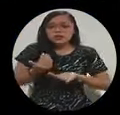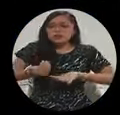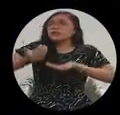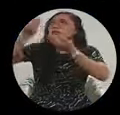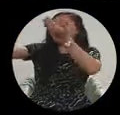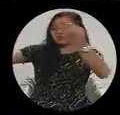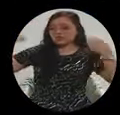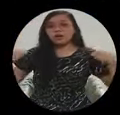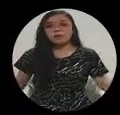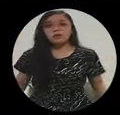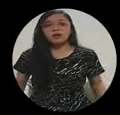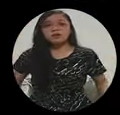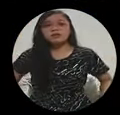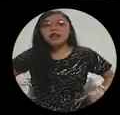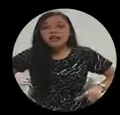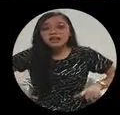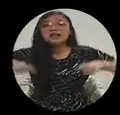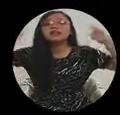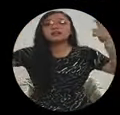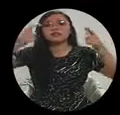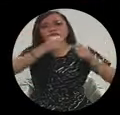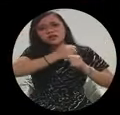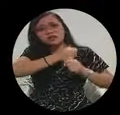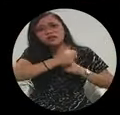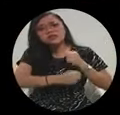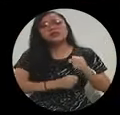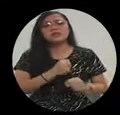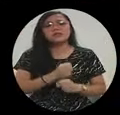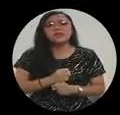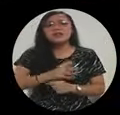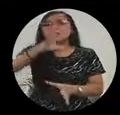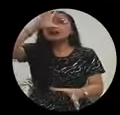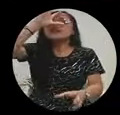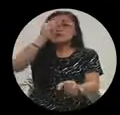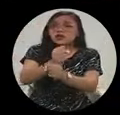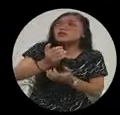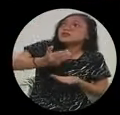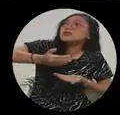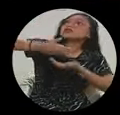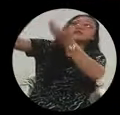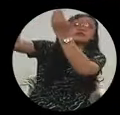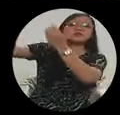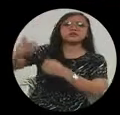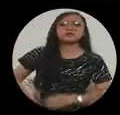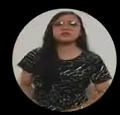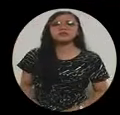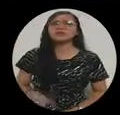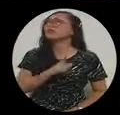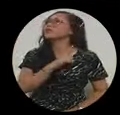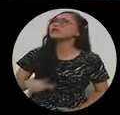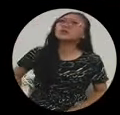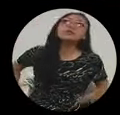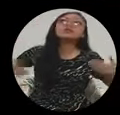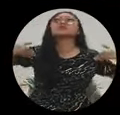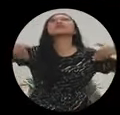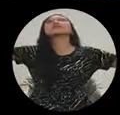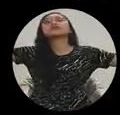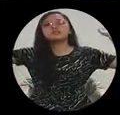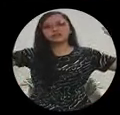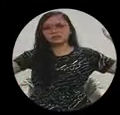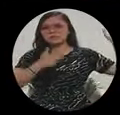Present your bodies a living sacrifice. Entrust, relegate,